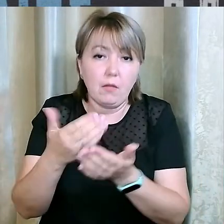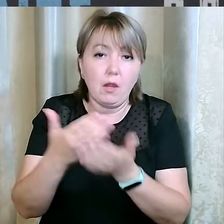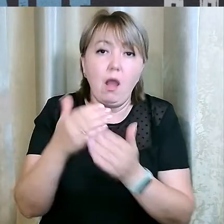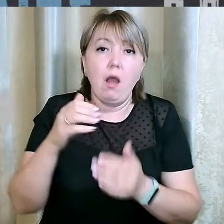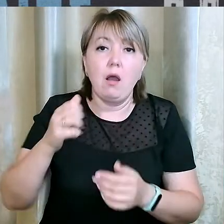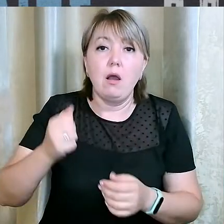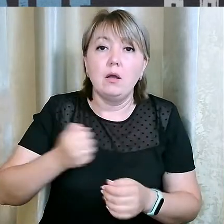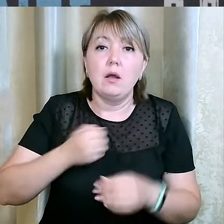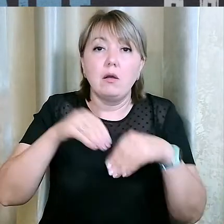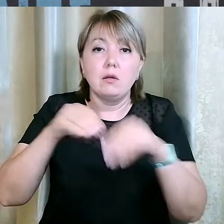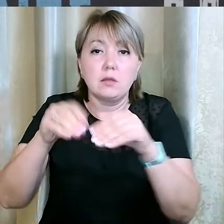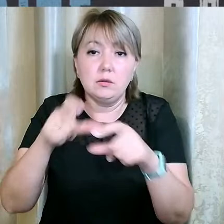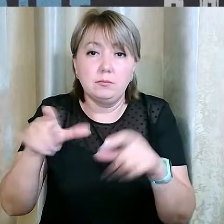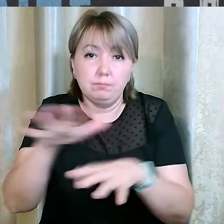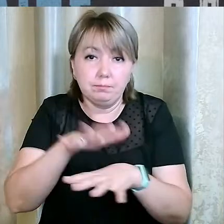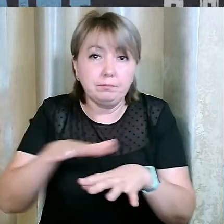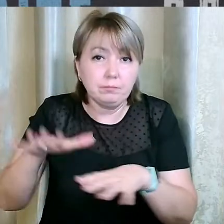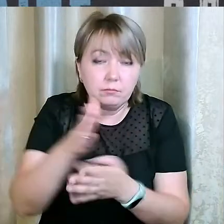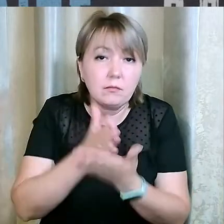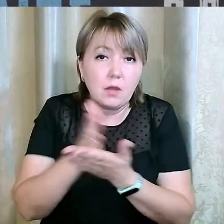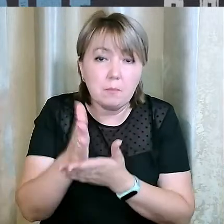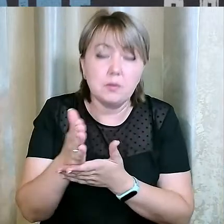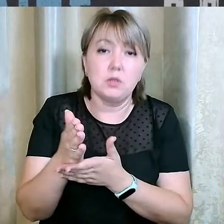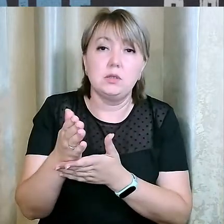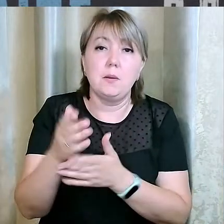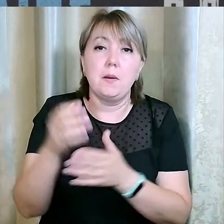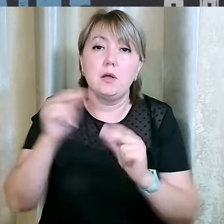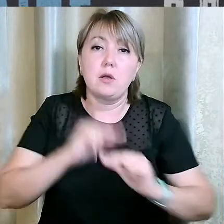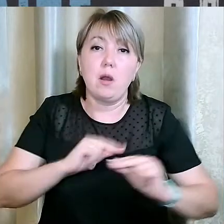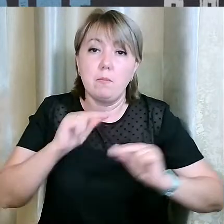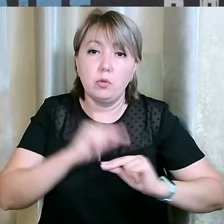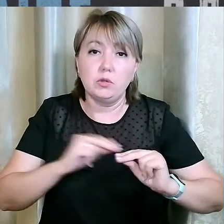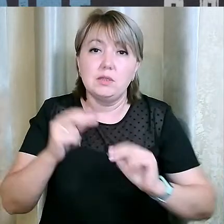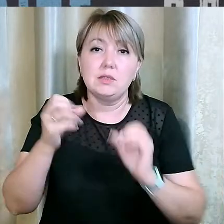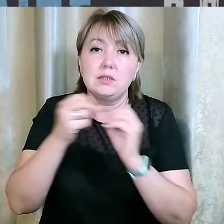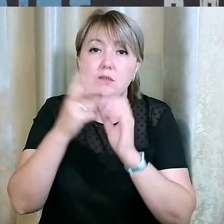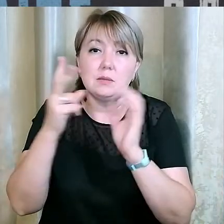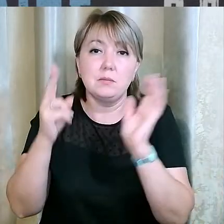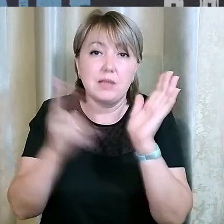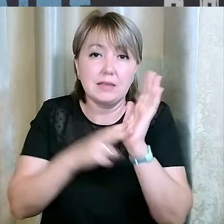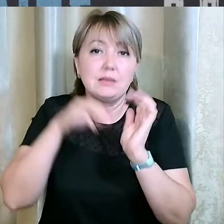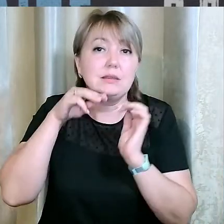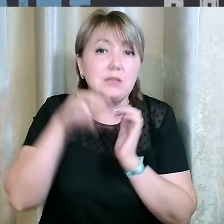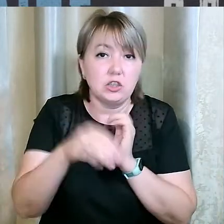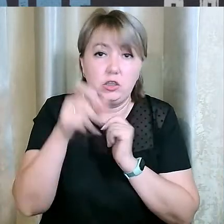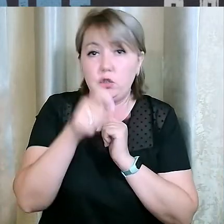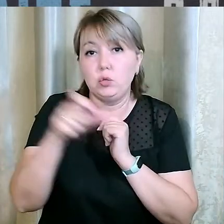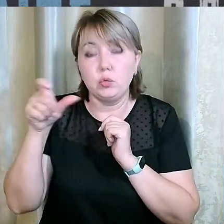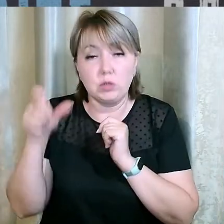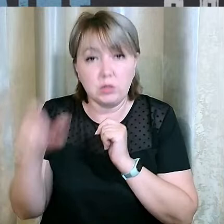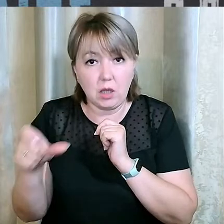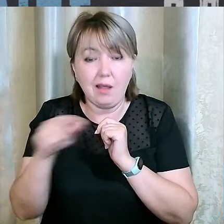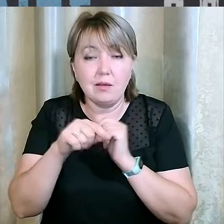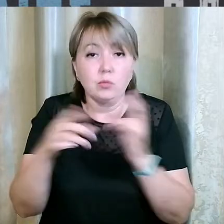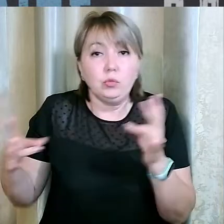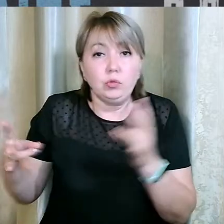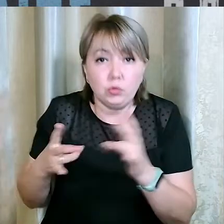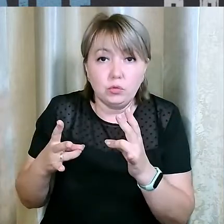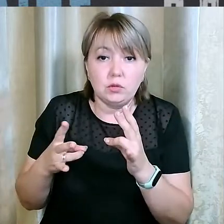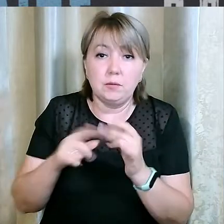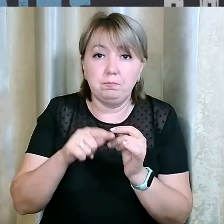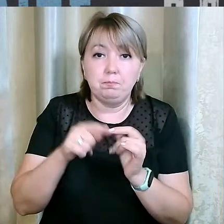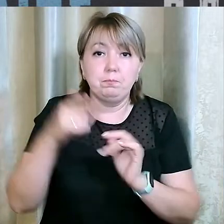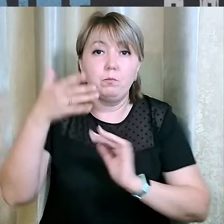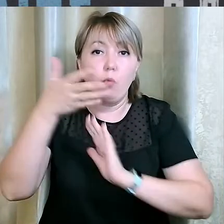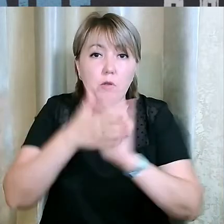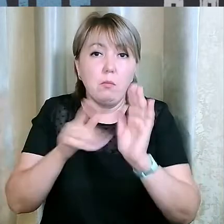more than 17,000 people work in the agricultural sector every year, and this number doubles during the high season. It is very important